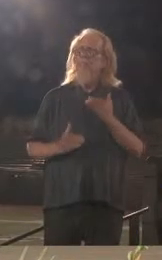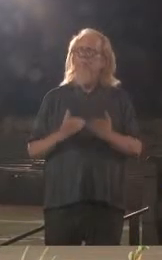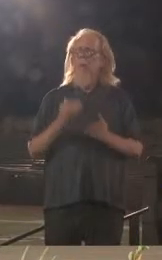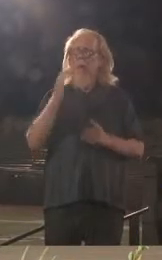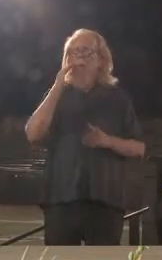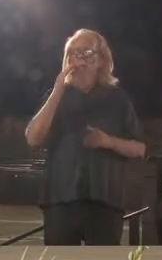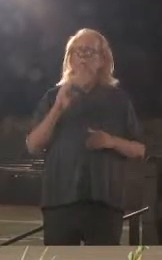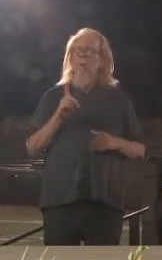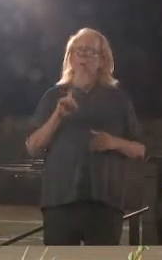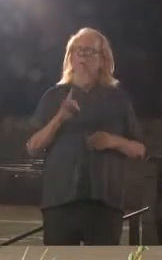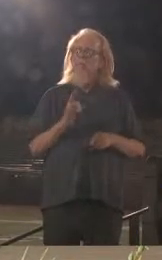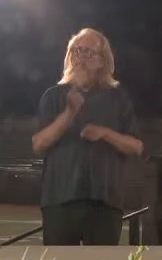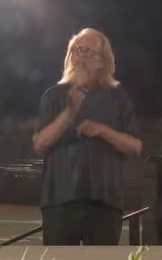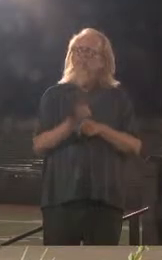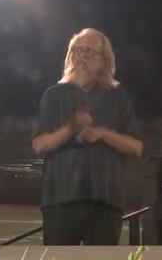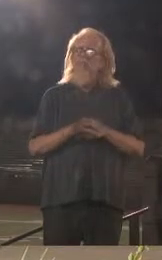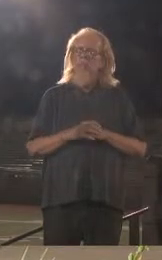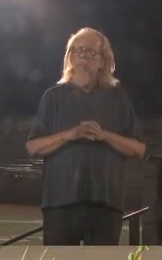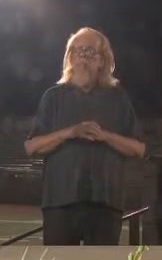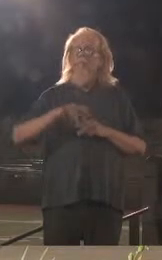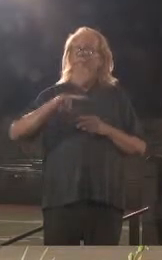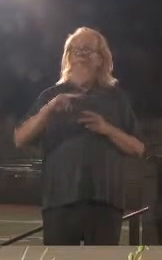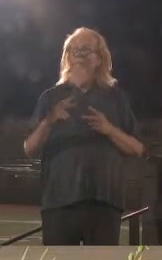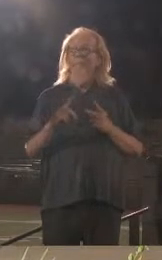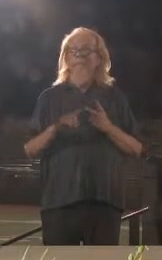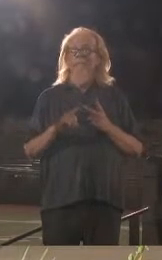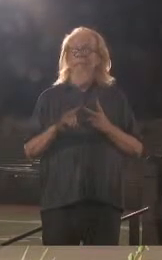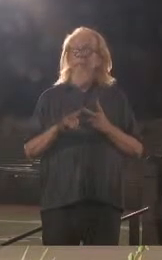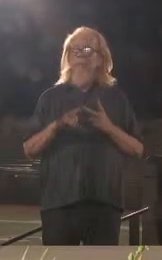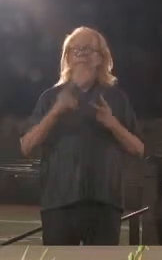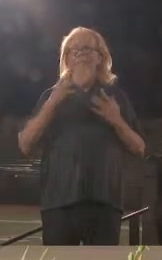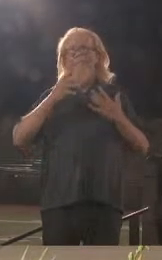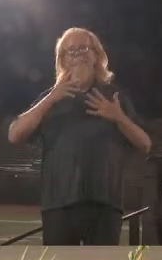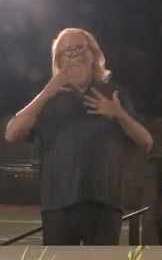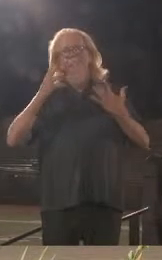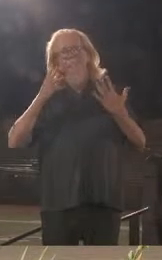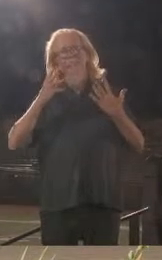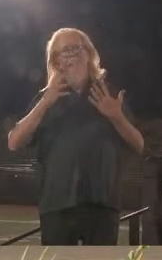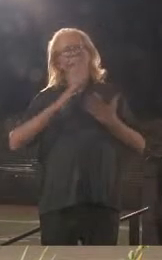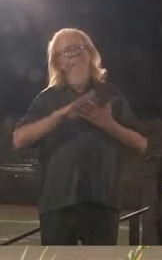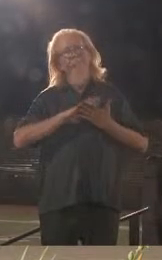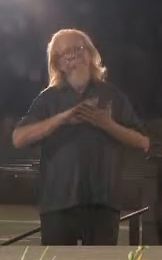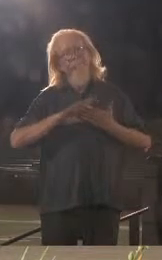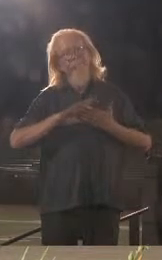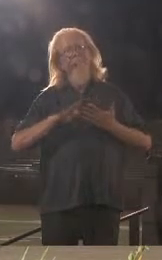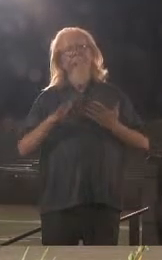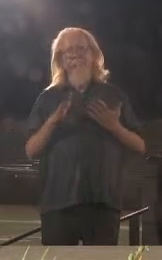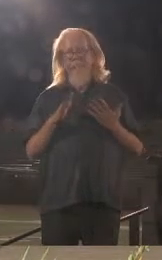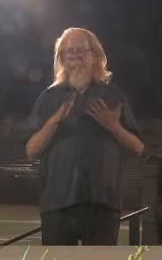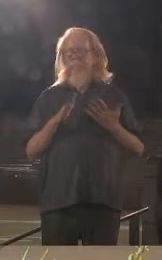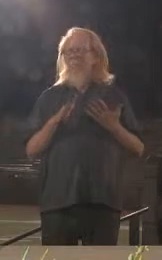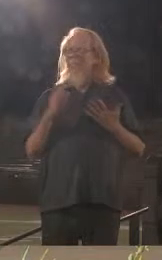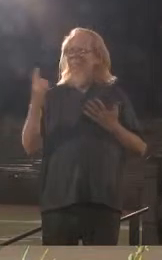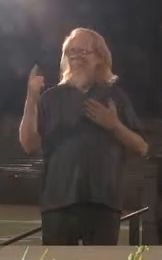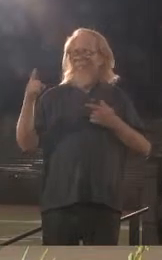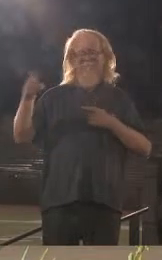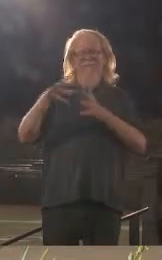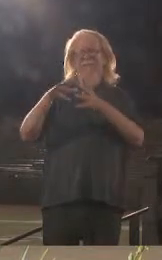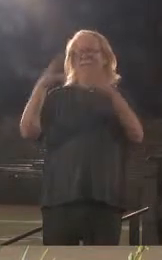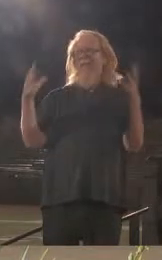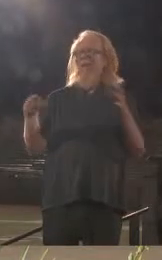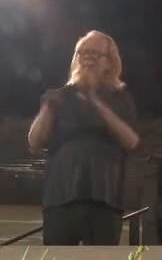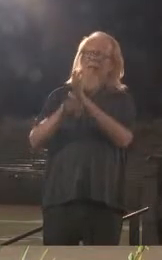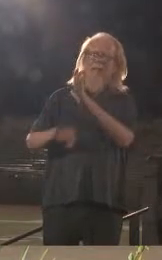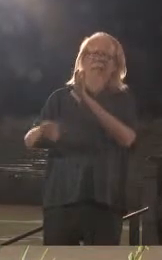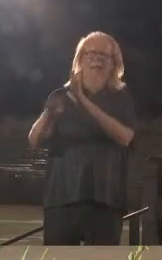right thing. Second, be kind to others. There is already enough negativity in the world, and you